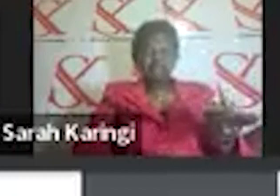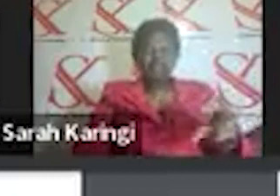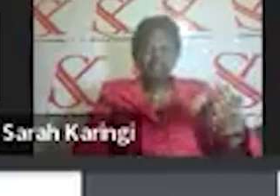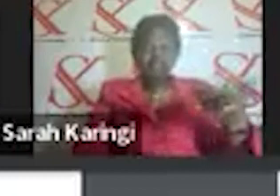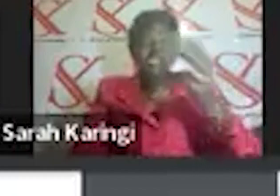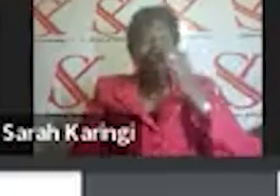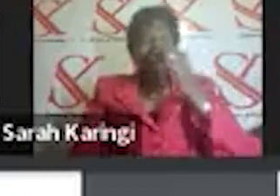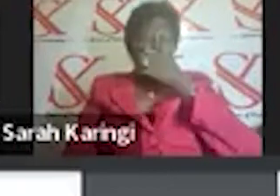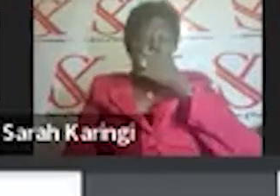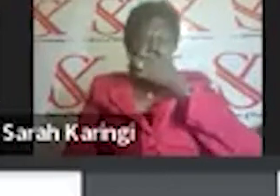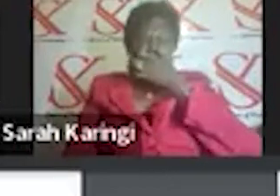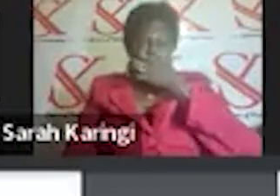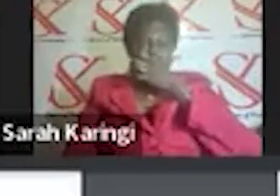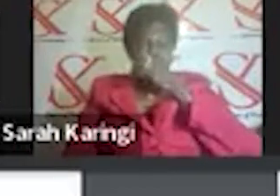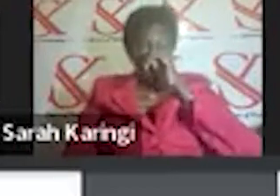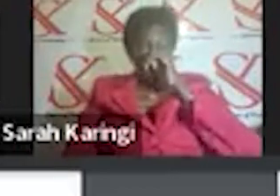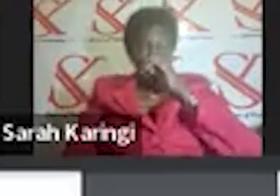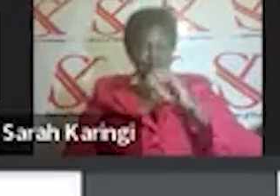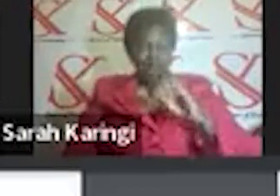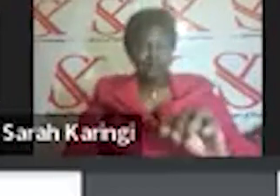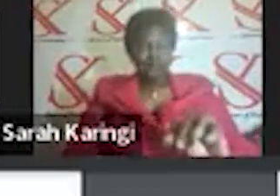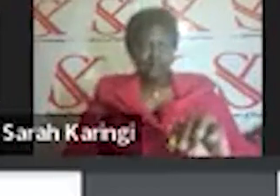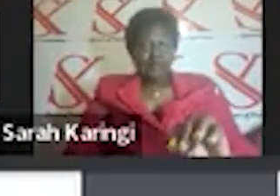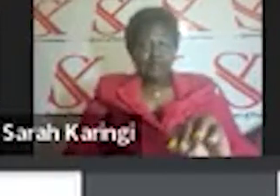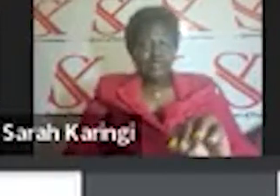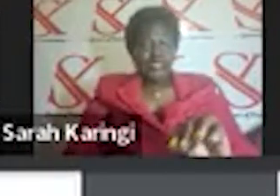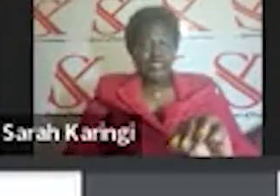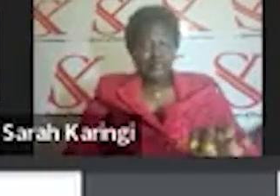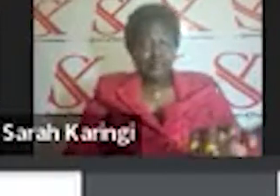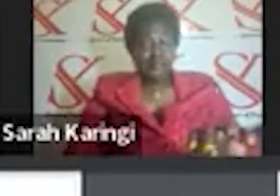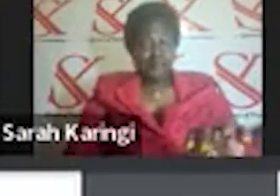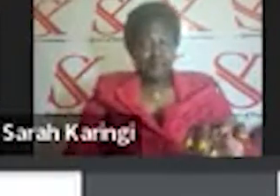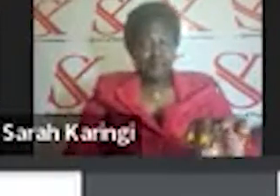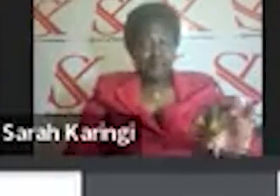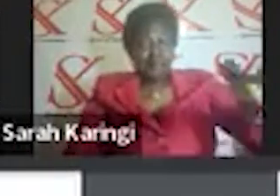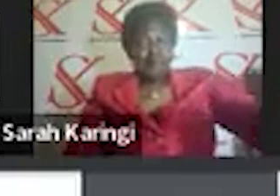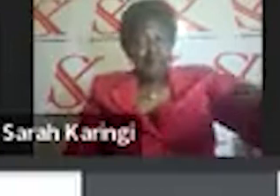other. Let's go to the last slide. Grace.